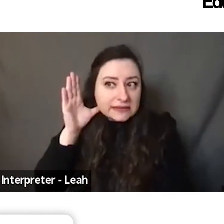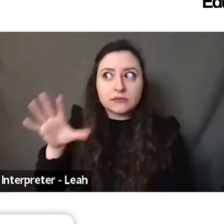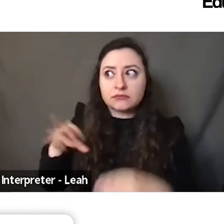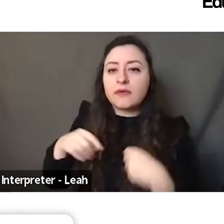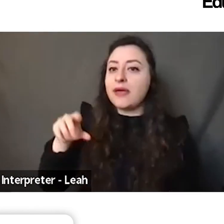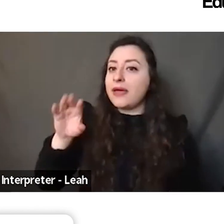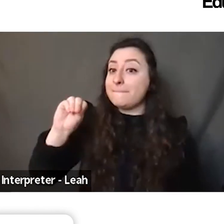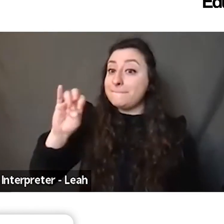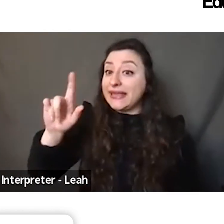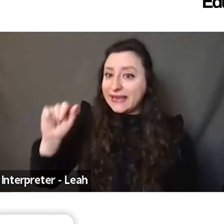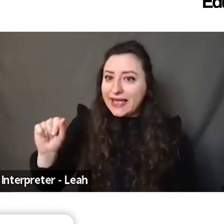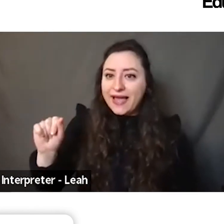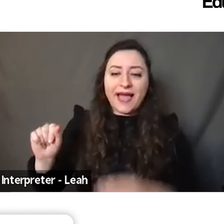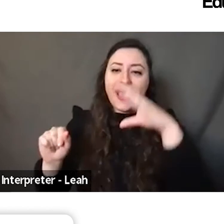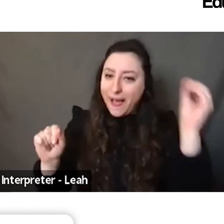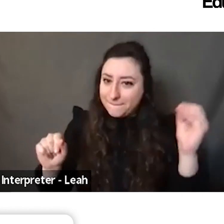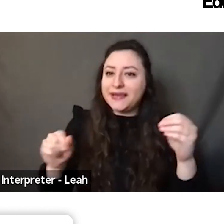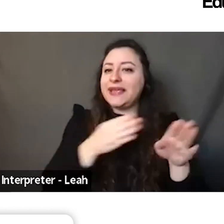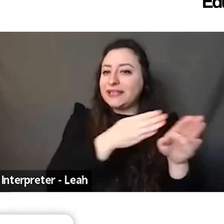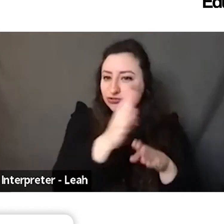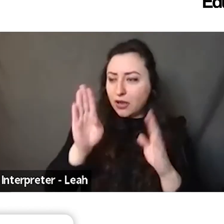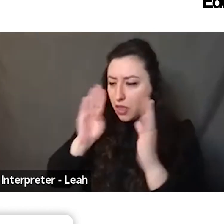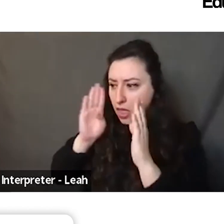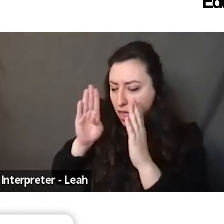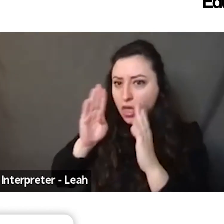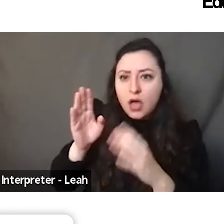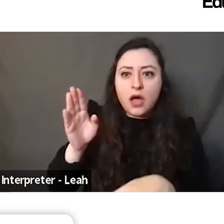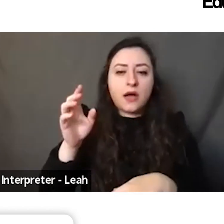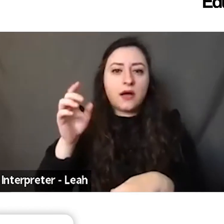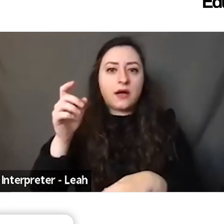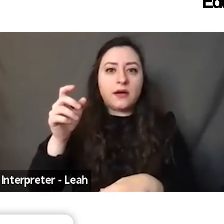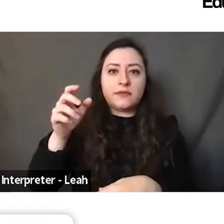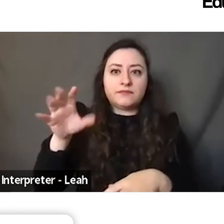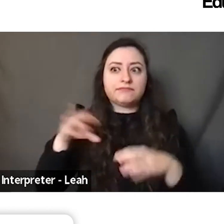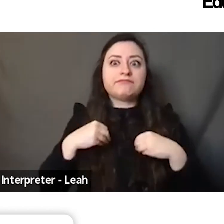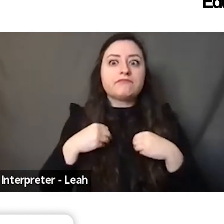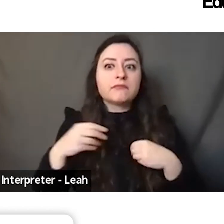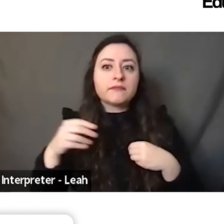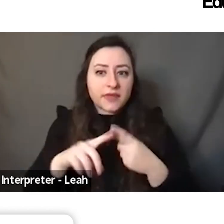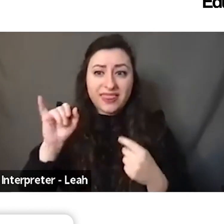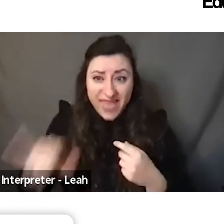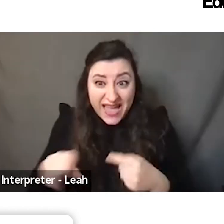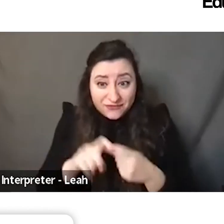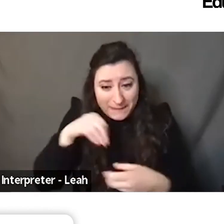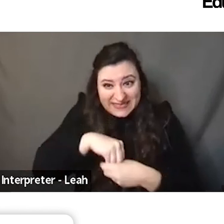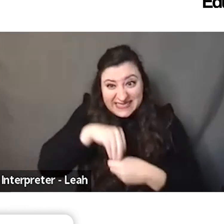the industry pays attention to, and it's influence that can happen from the inside. So